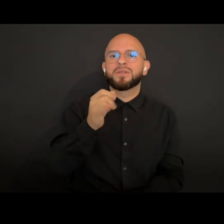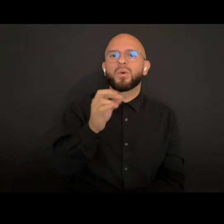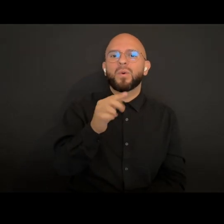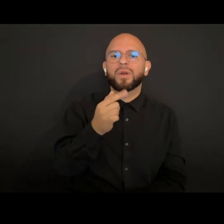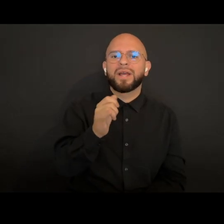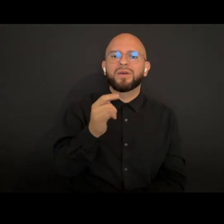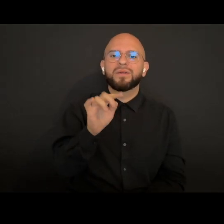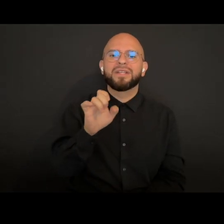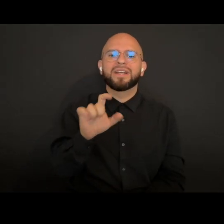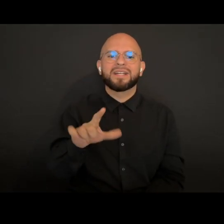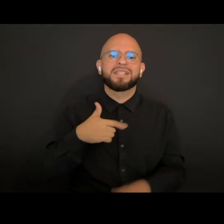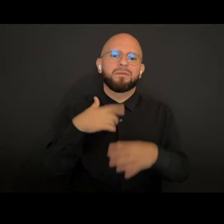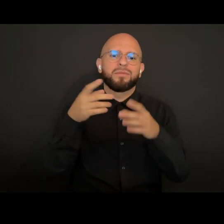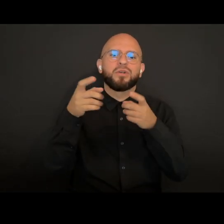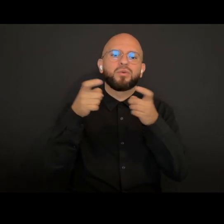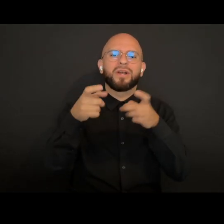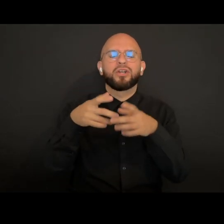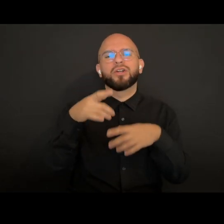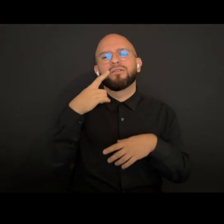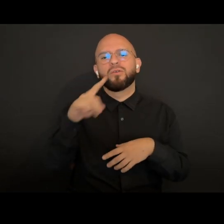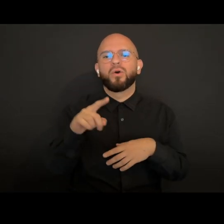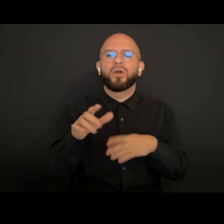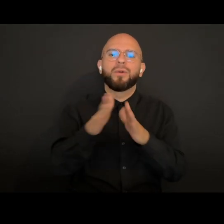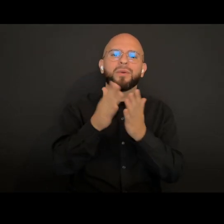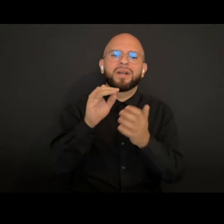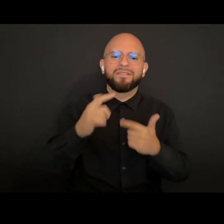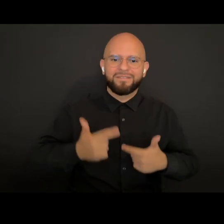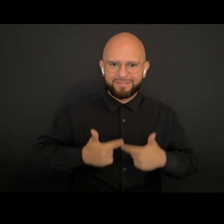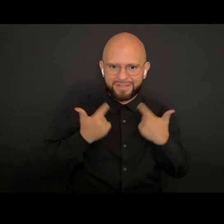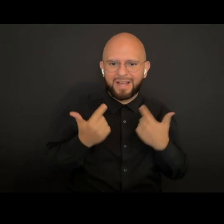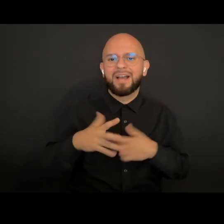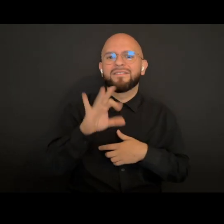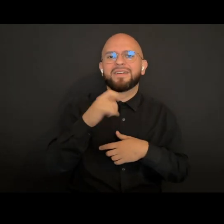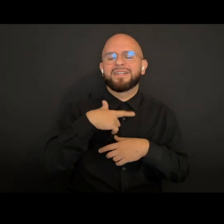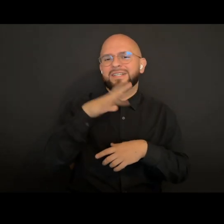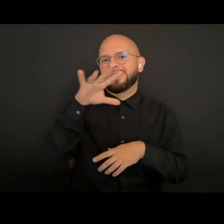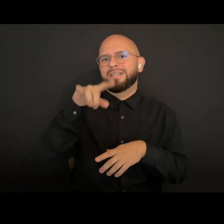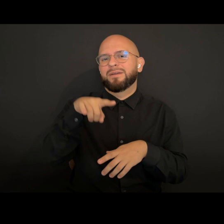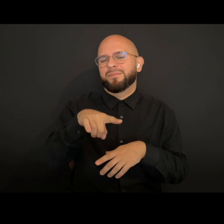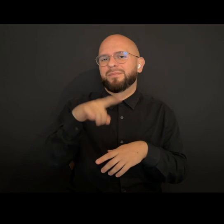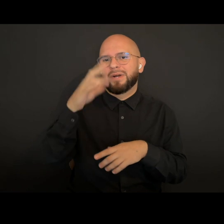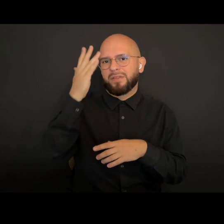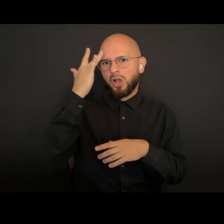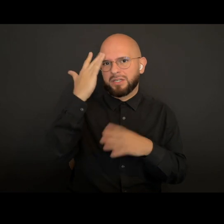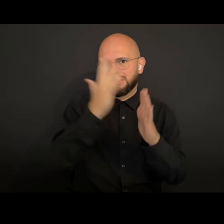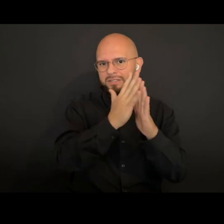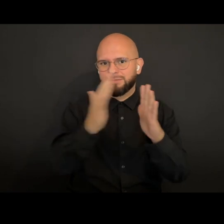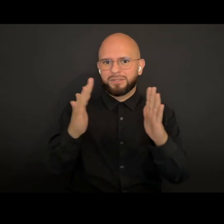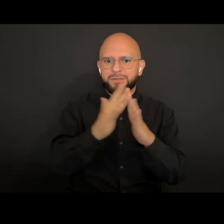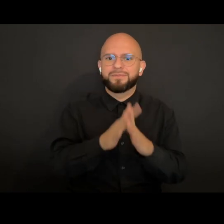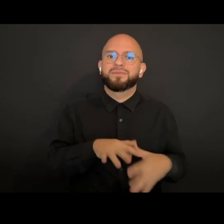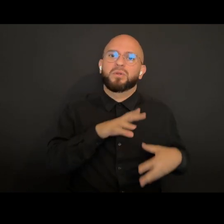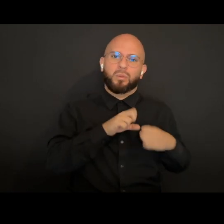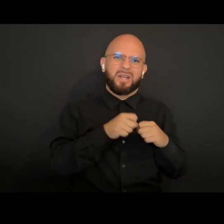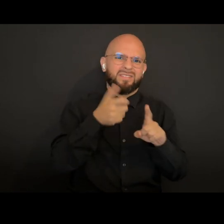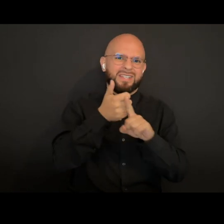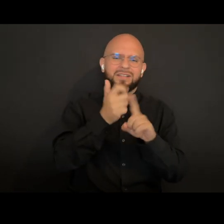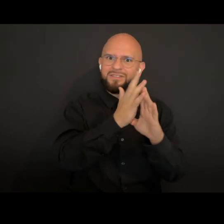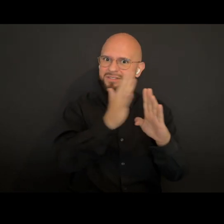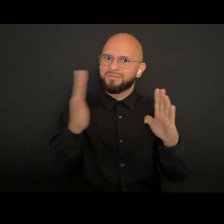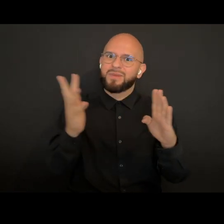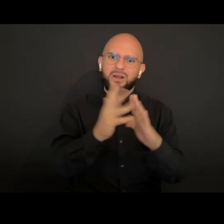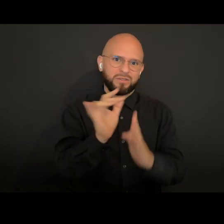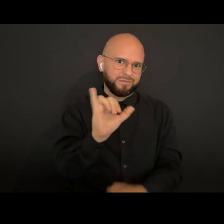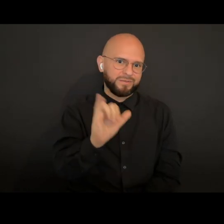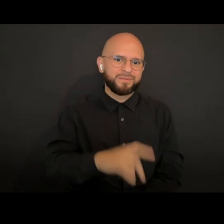Hello, my name is Jorge Gutierrez. I'm the director of the Book of Life and Maya and the Three, and I'm on the autism spectrum. Grief is a